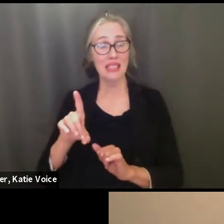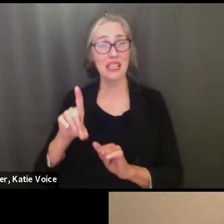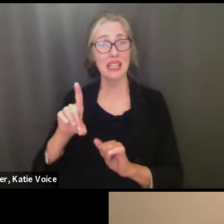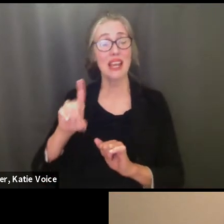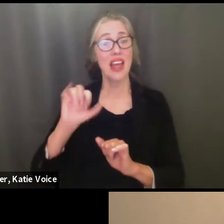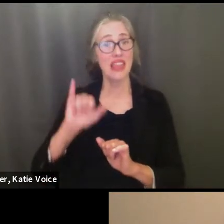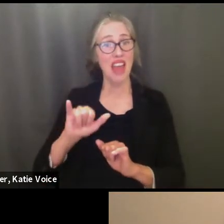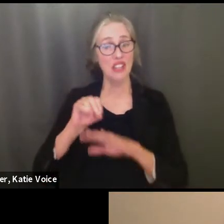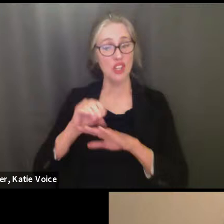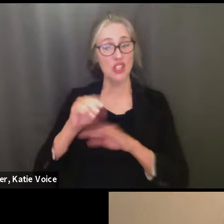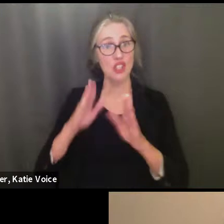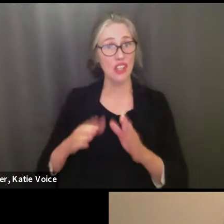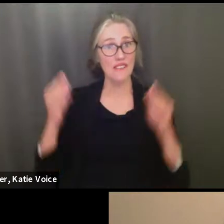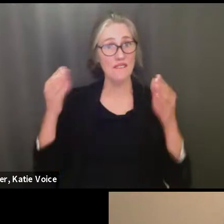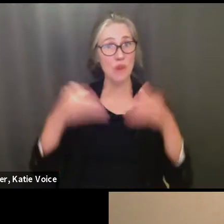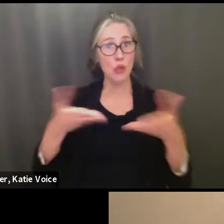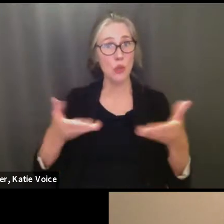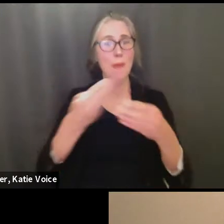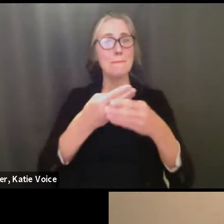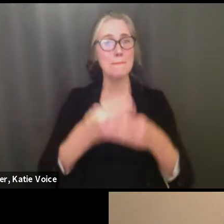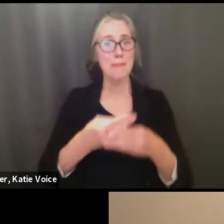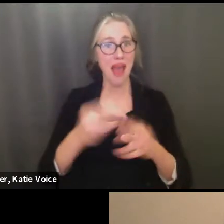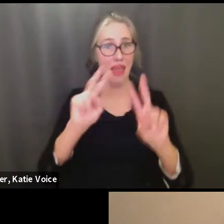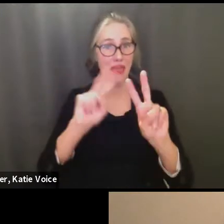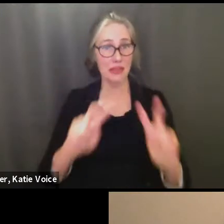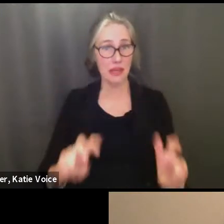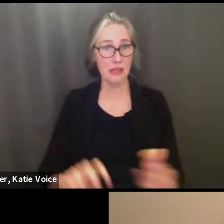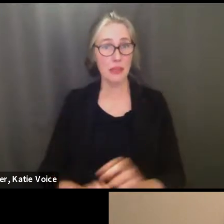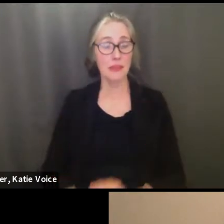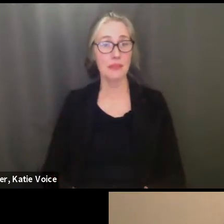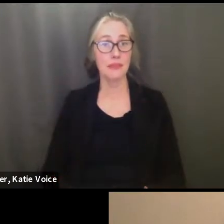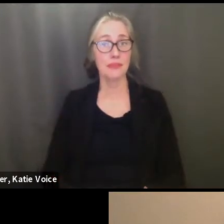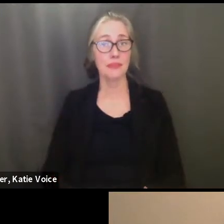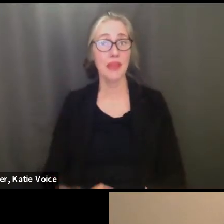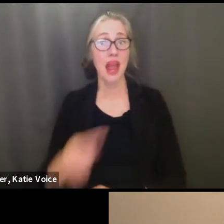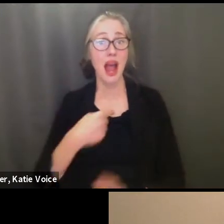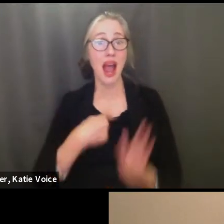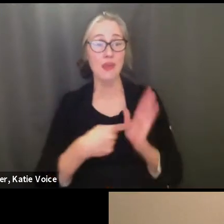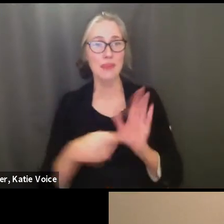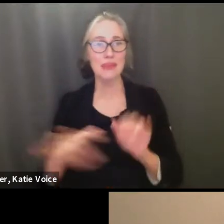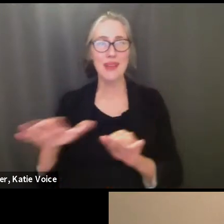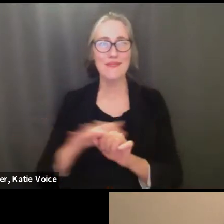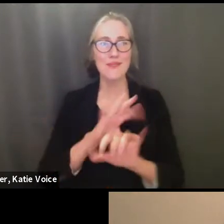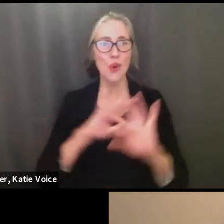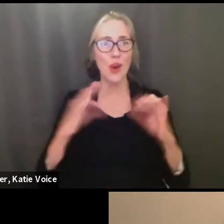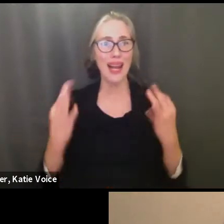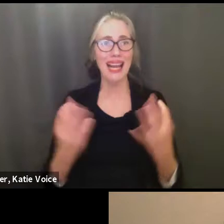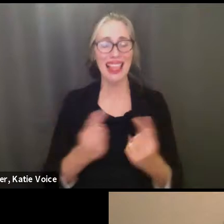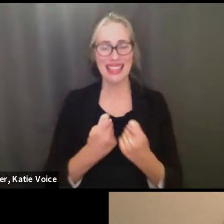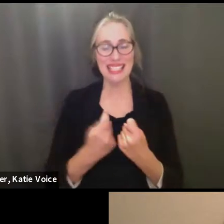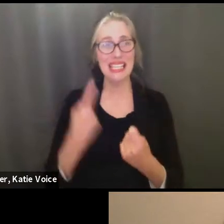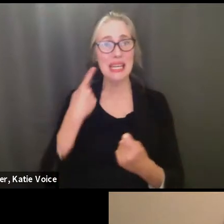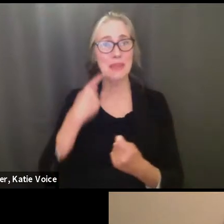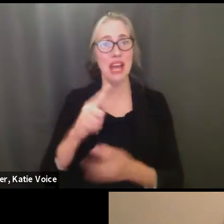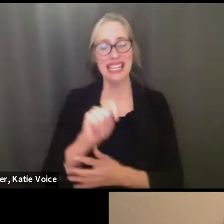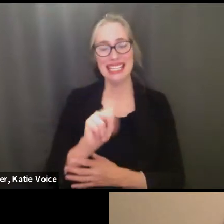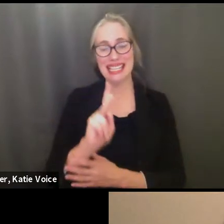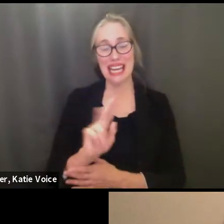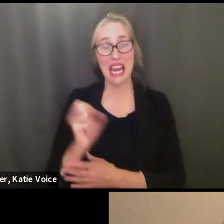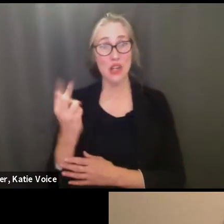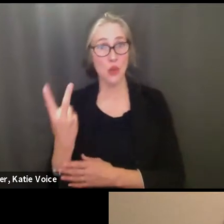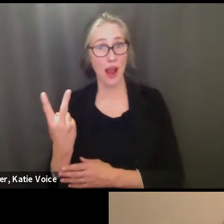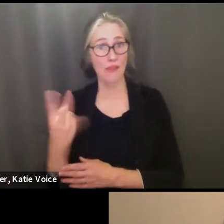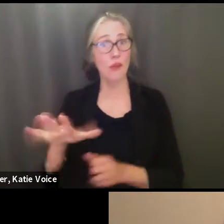math assessment. And I'm really representing the full ed services team and our TK-12 grade